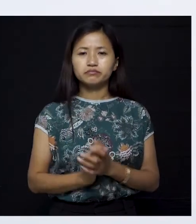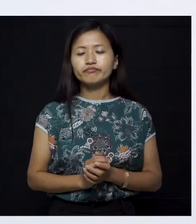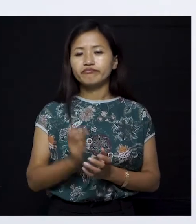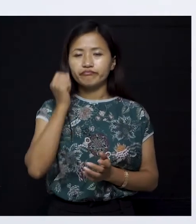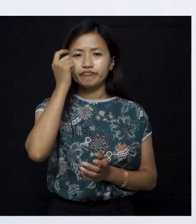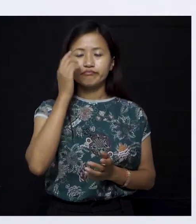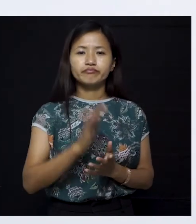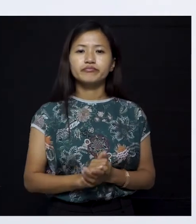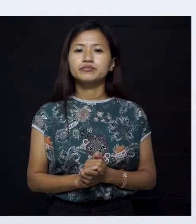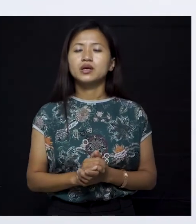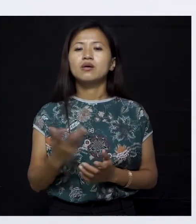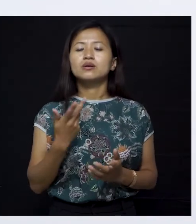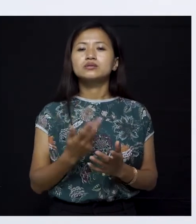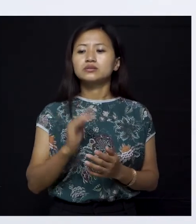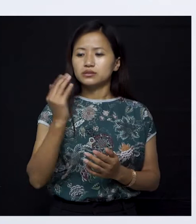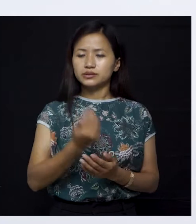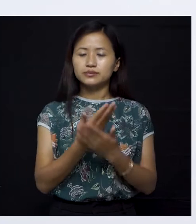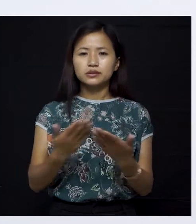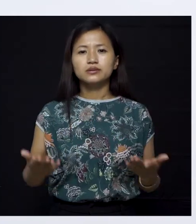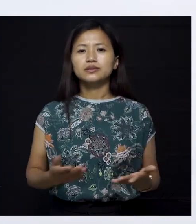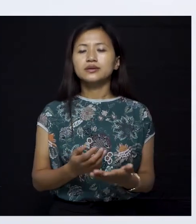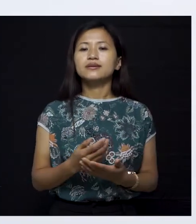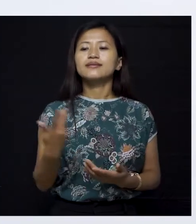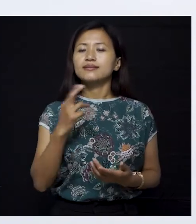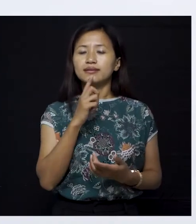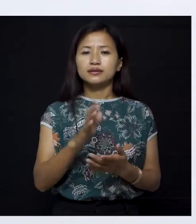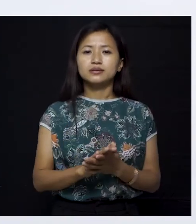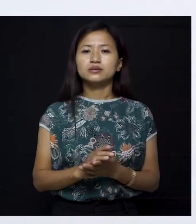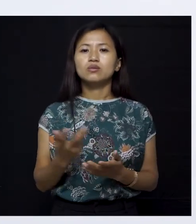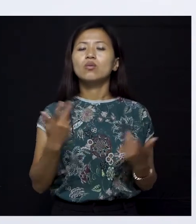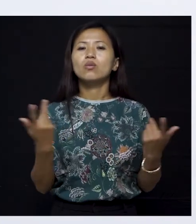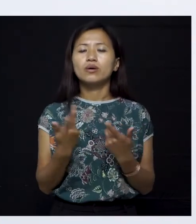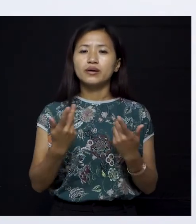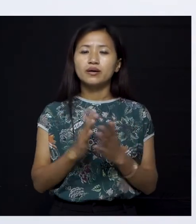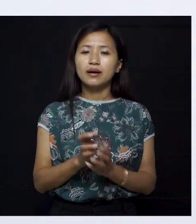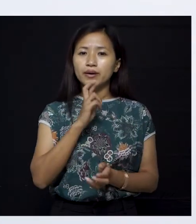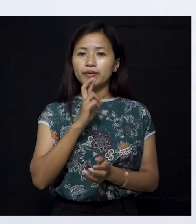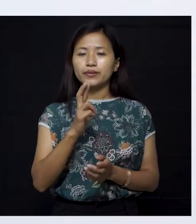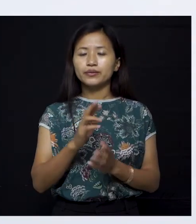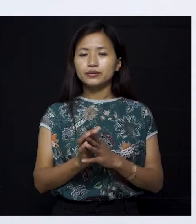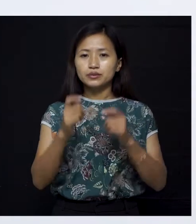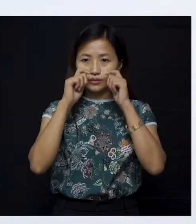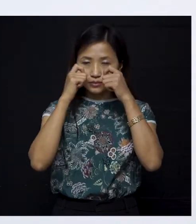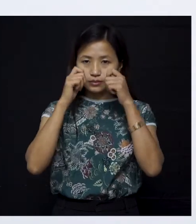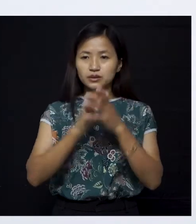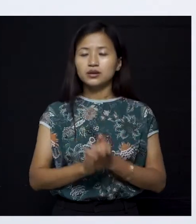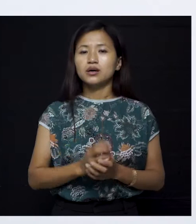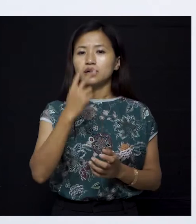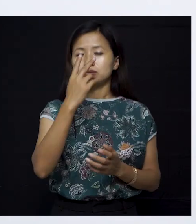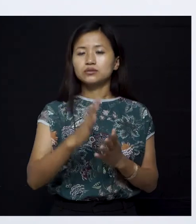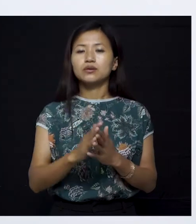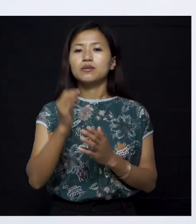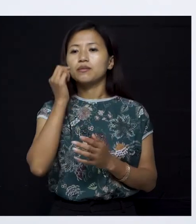"Why won't you just tell us something or tell us the reason why you are crying?" And then she said, "I saw Bartley, okay, I